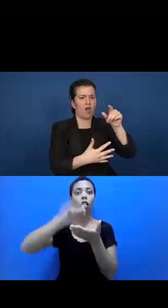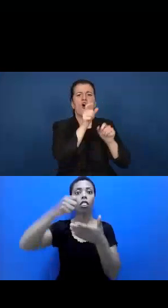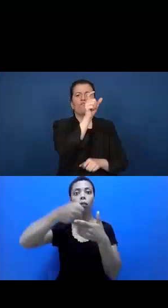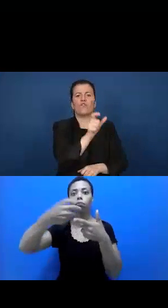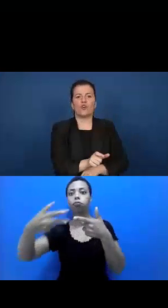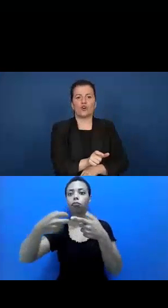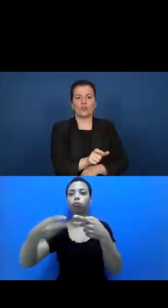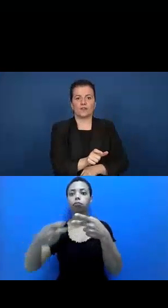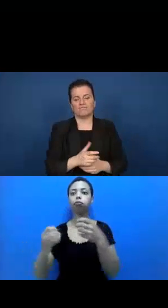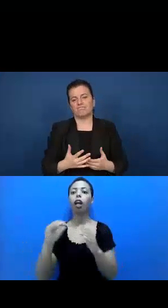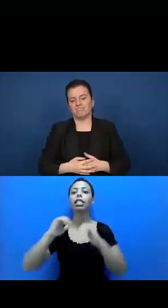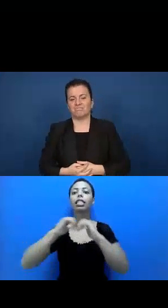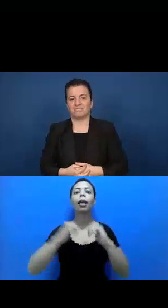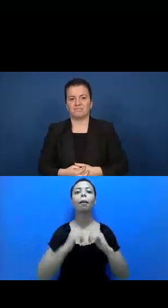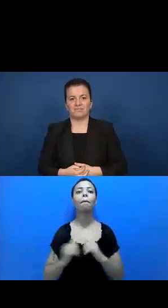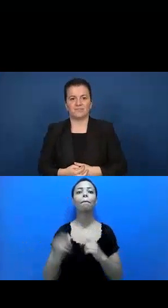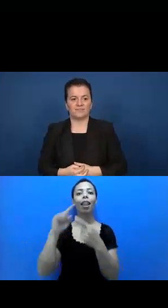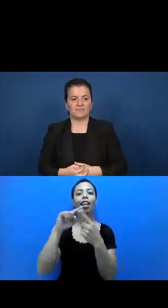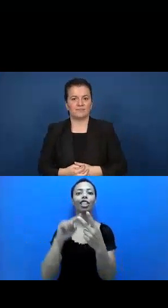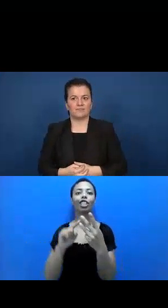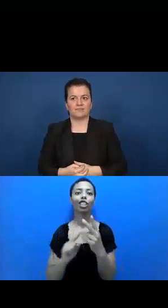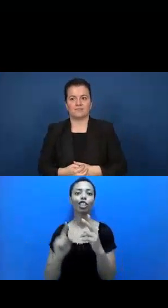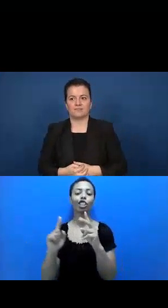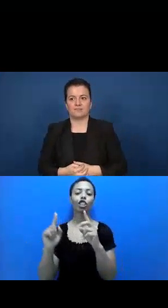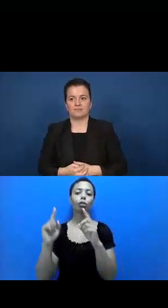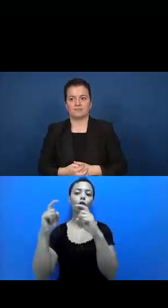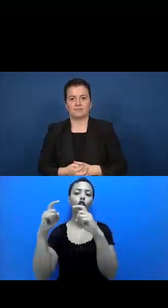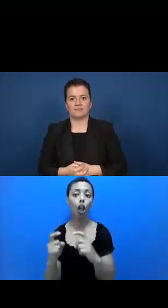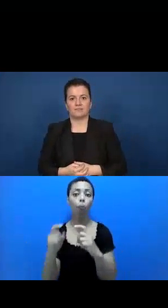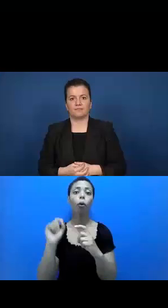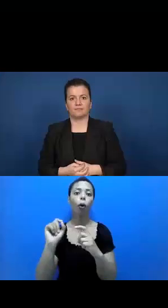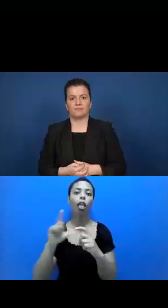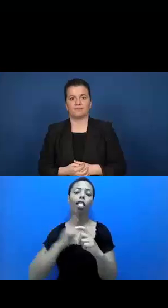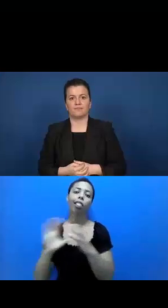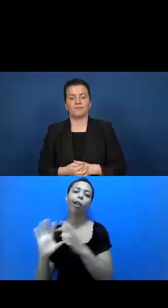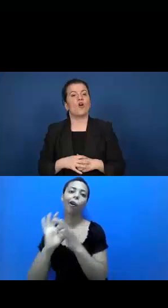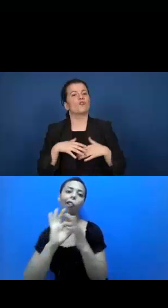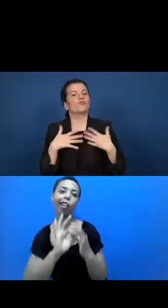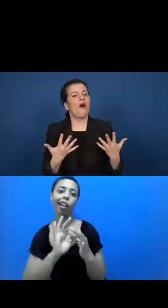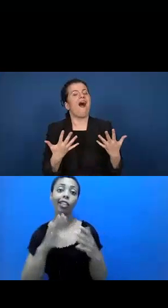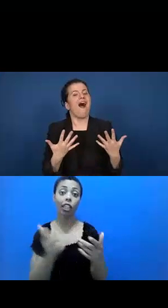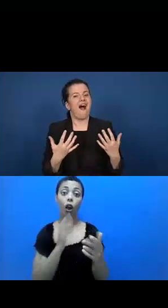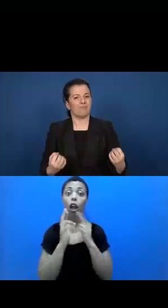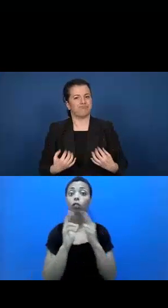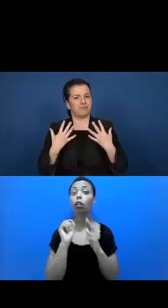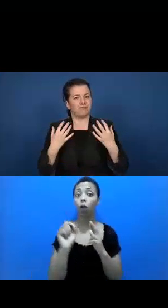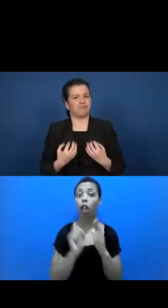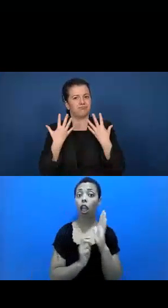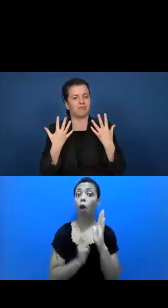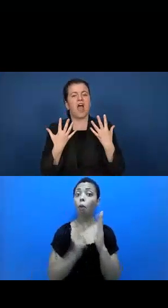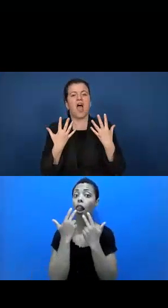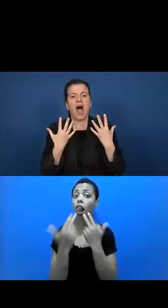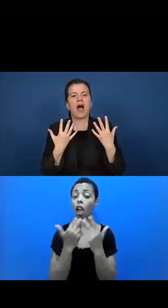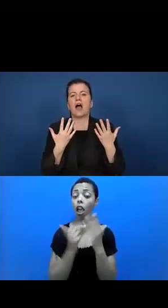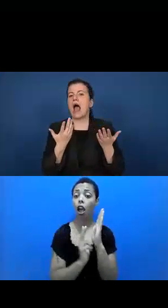topics by their contexts. The result is a simple haptic language with repetitive elements to